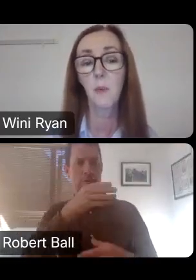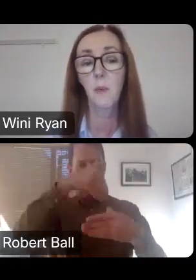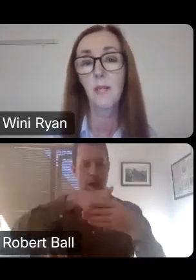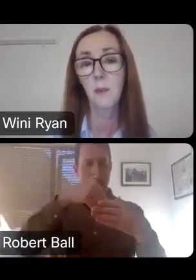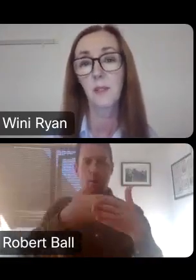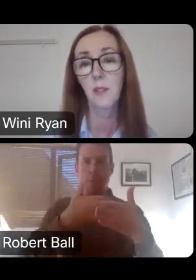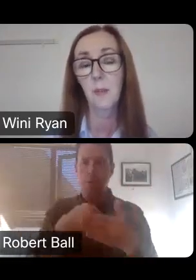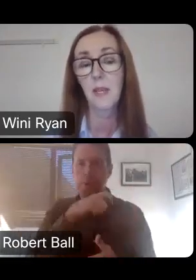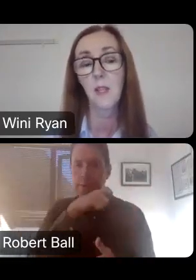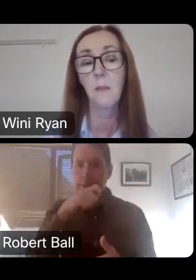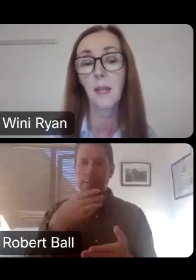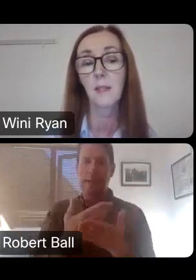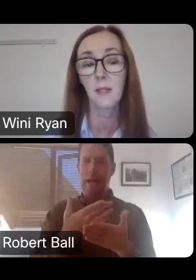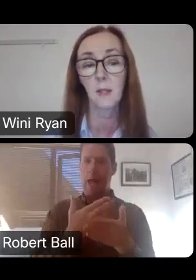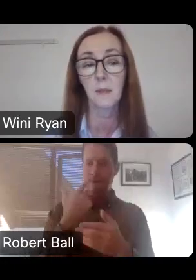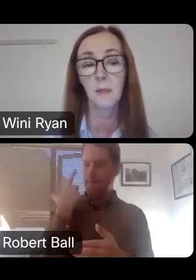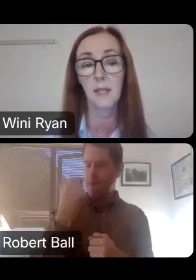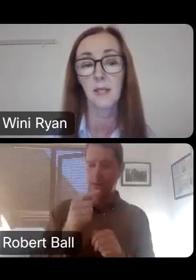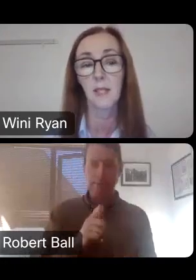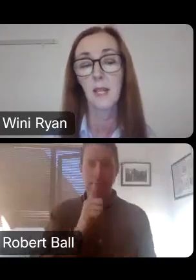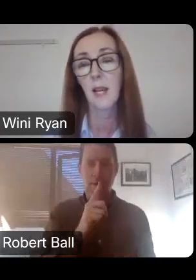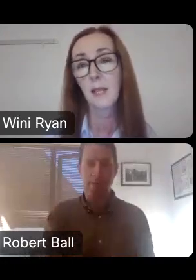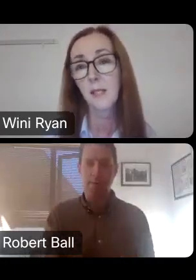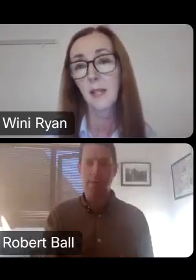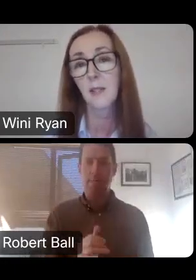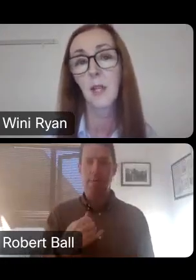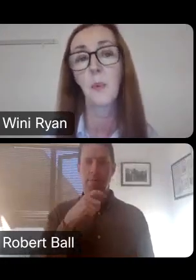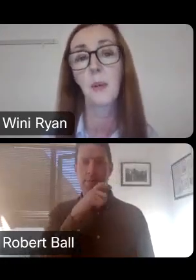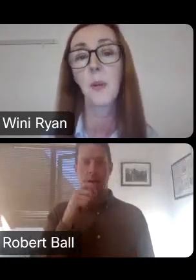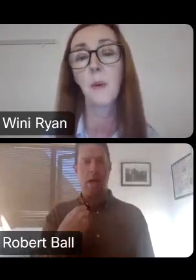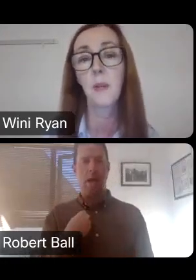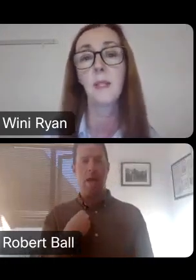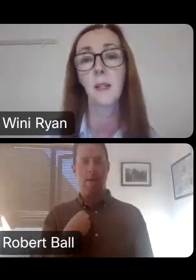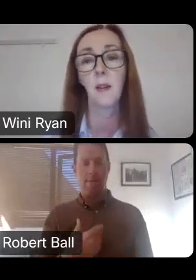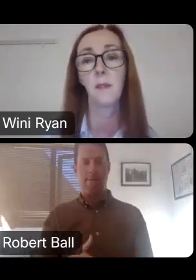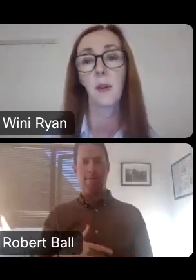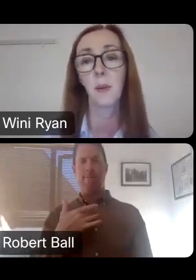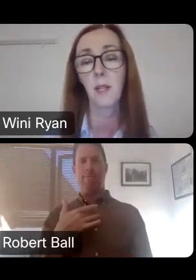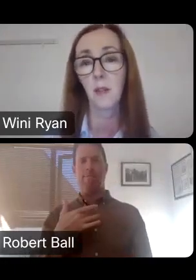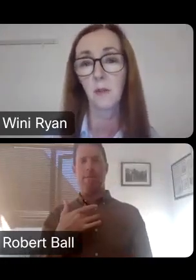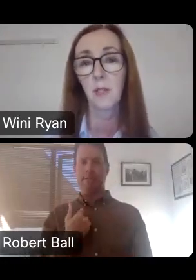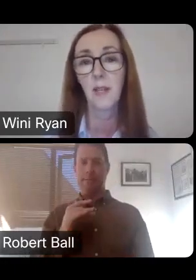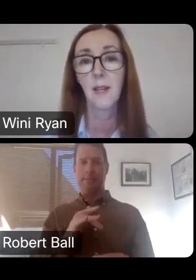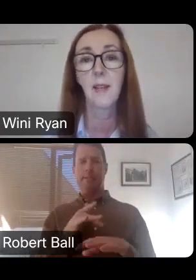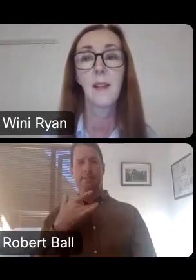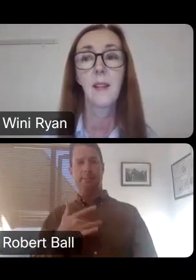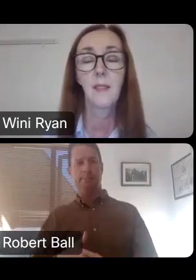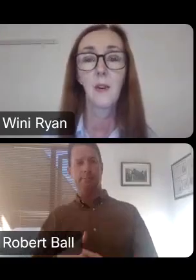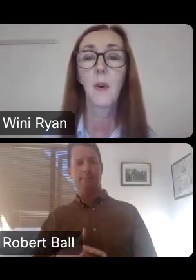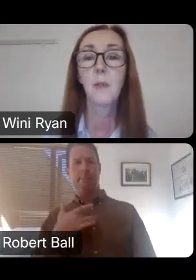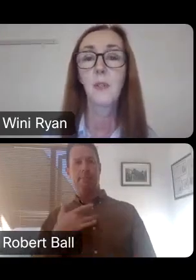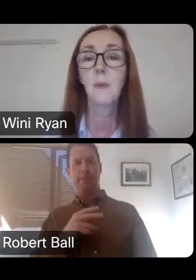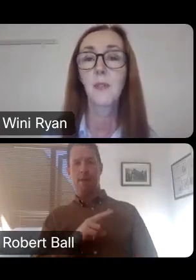also the rate at which they're speaking. You might say something like this: I sense. Now, when we are reading nonverbal cues,